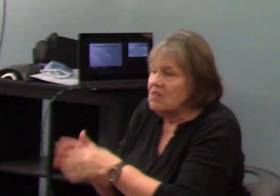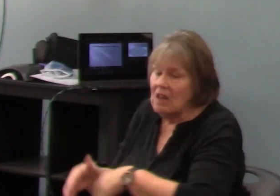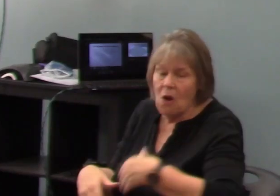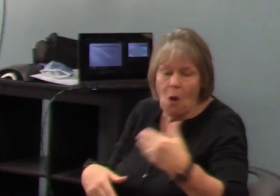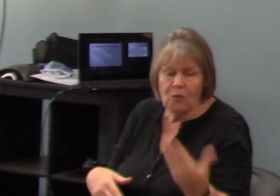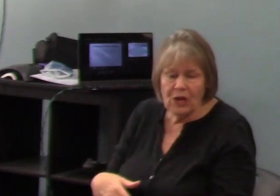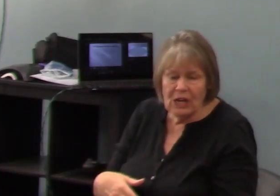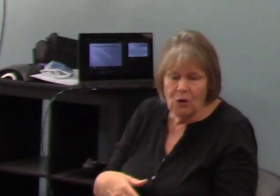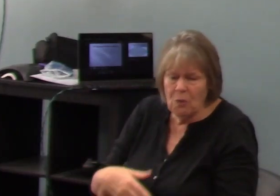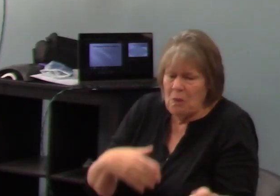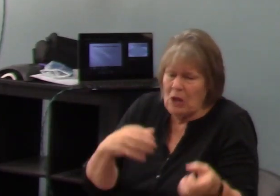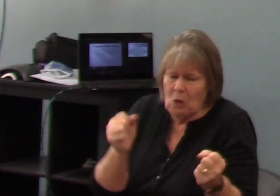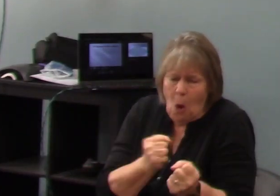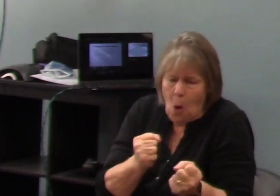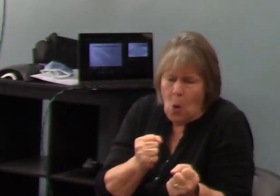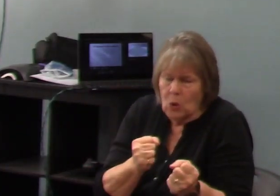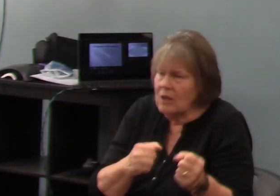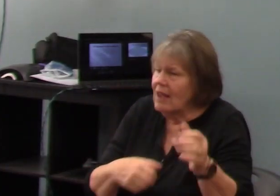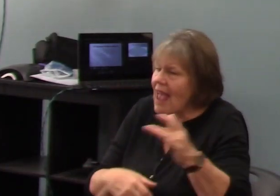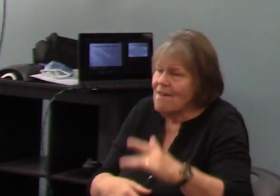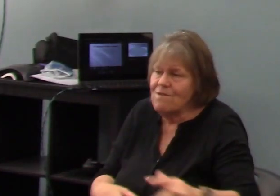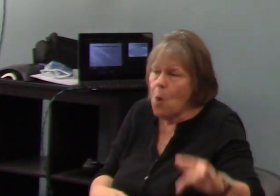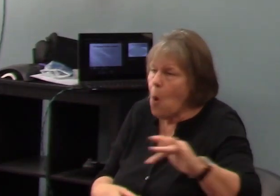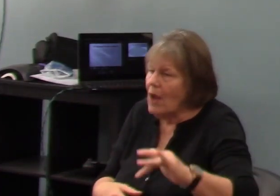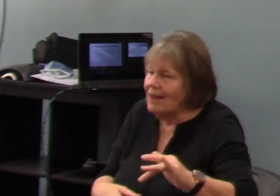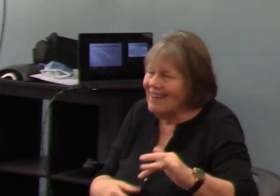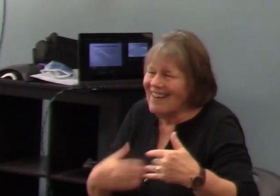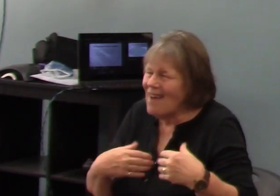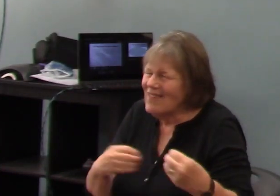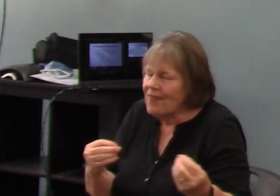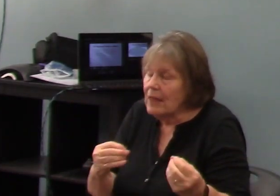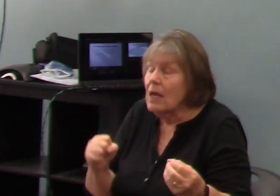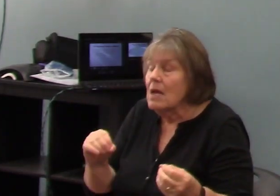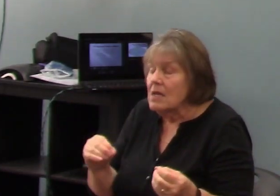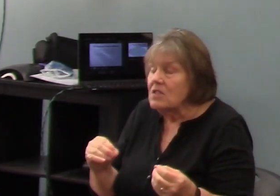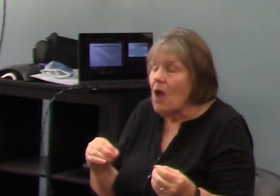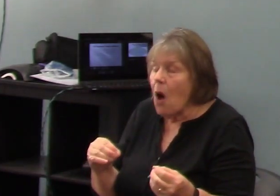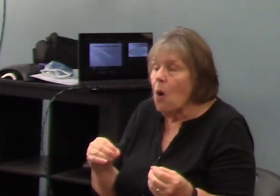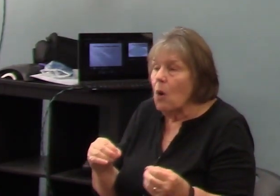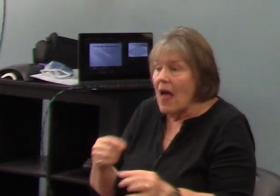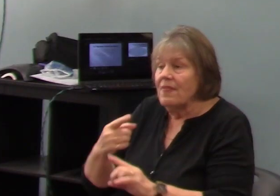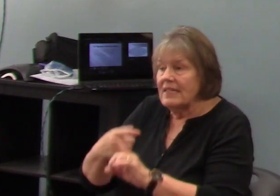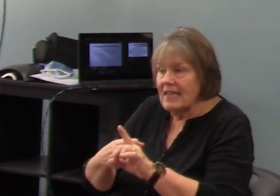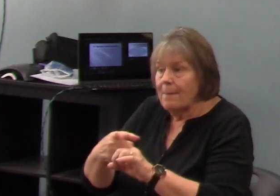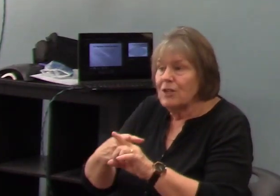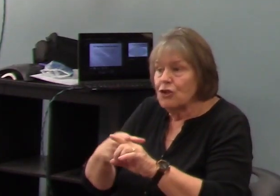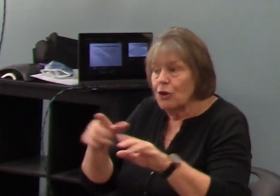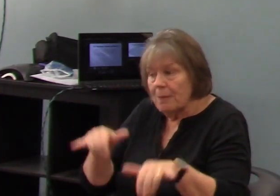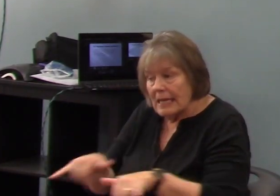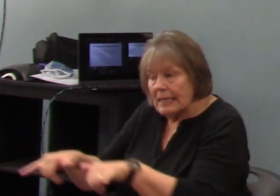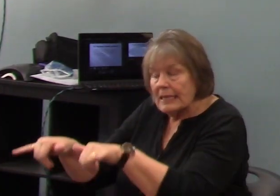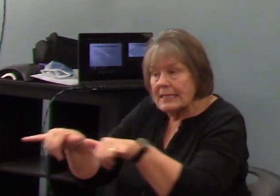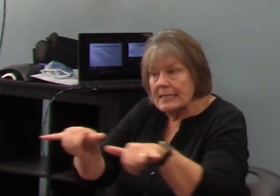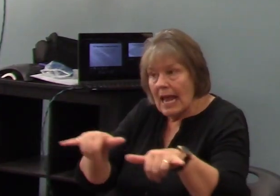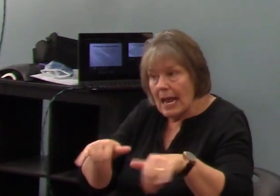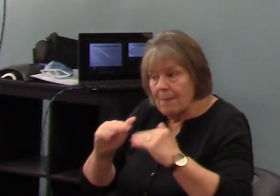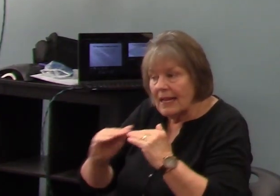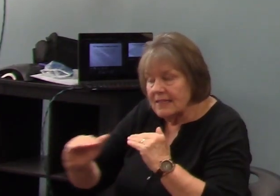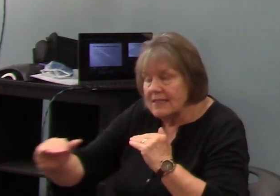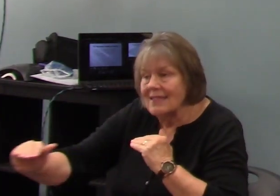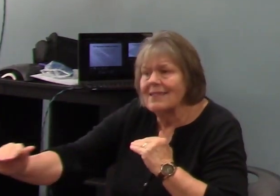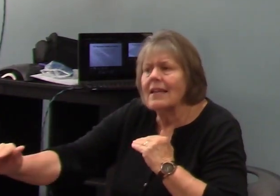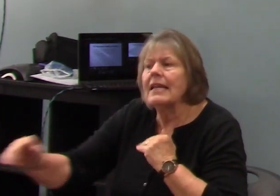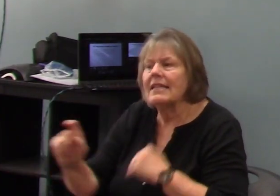nothing. So the fact that it's really, really smooth is actually necessary for life. The flatness problem is a little bit weirder, but I will tell you